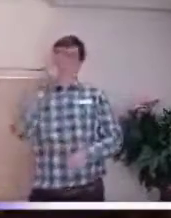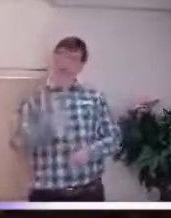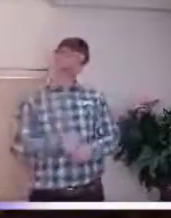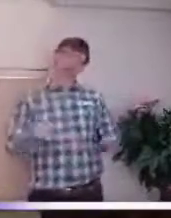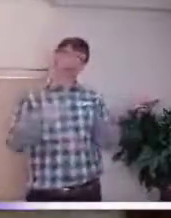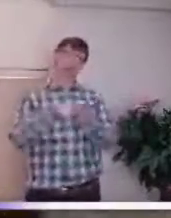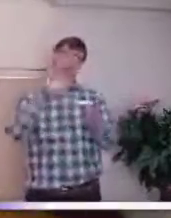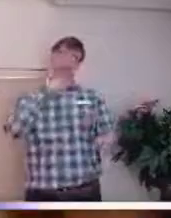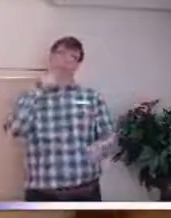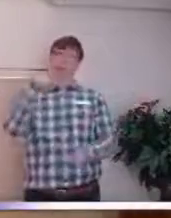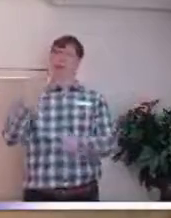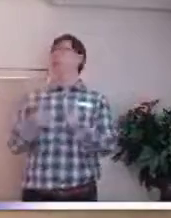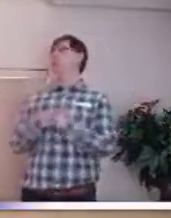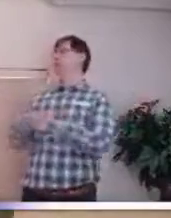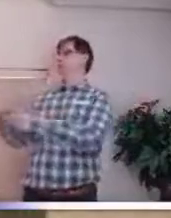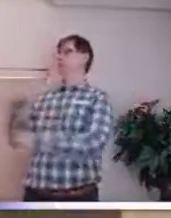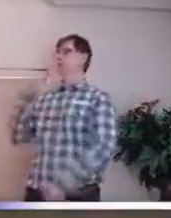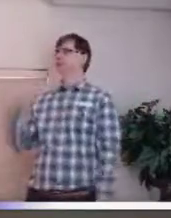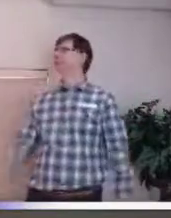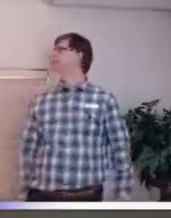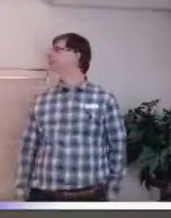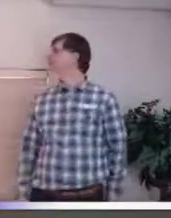sir.